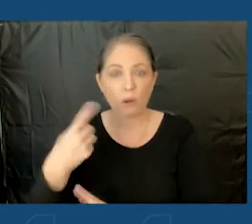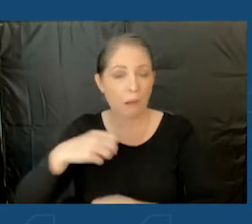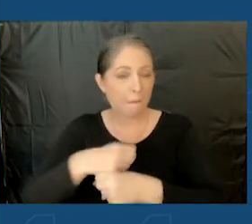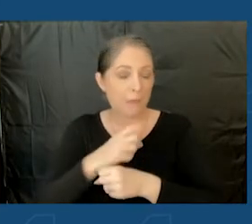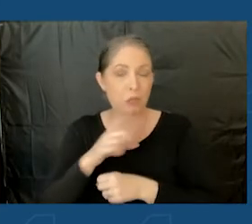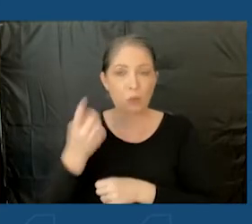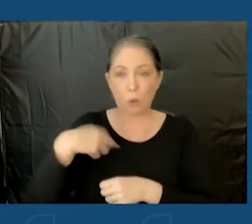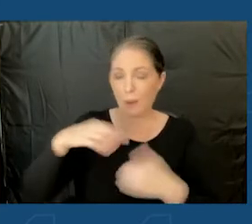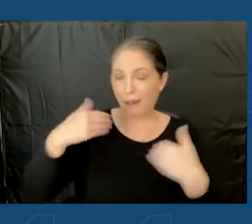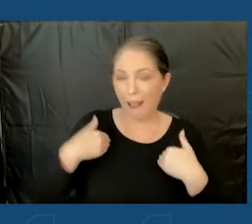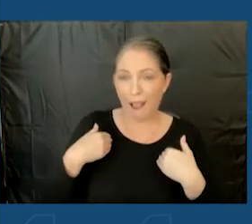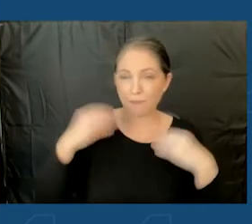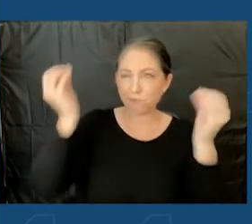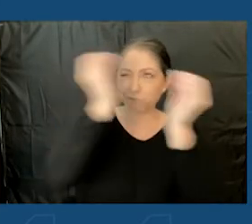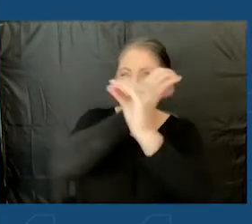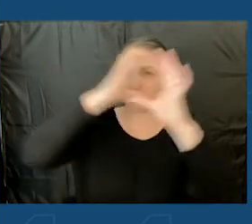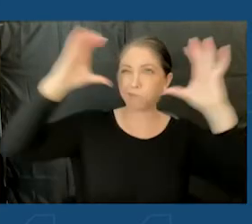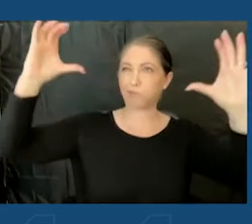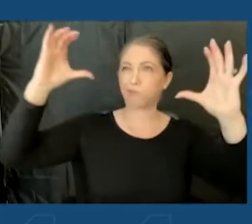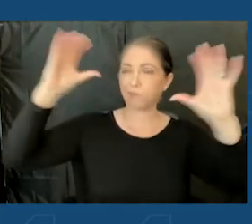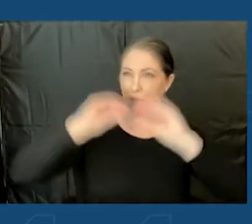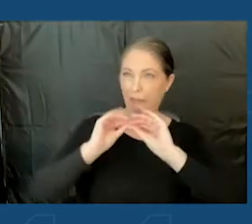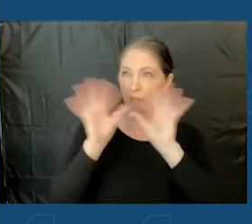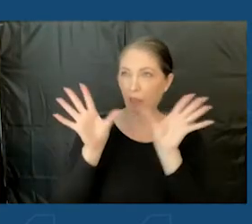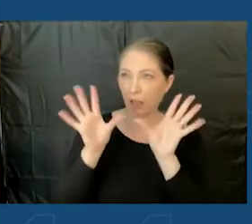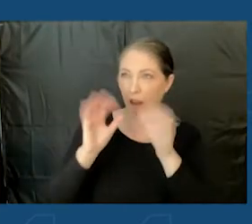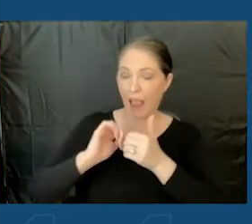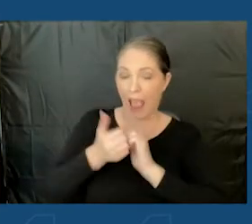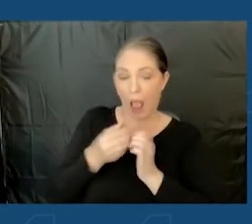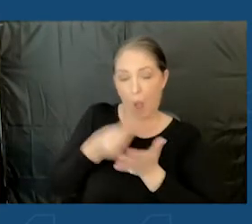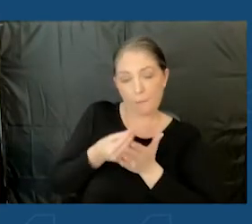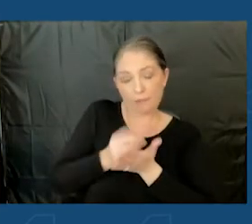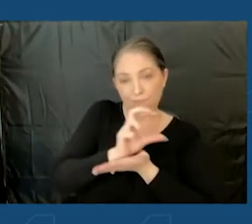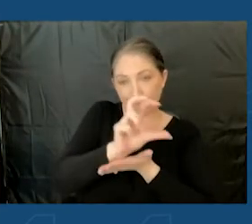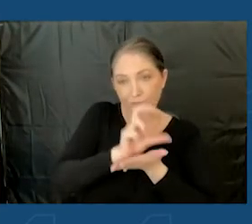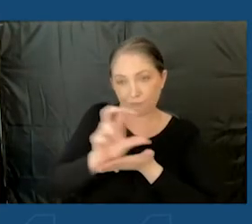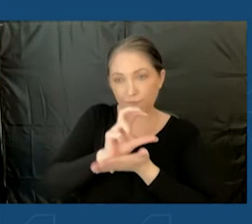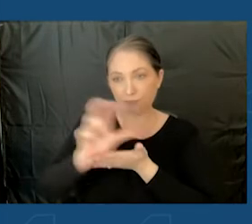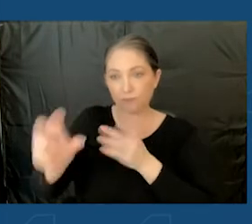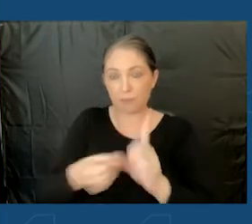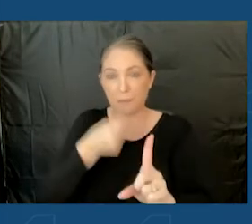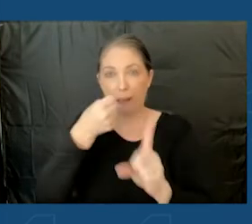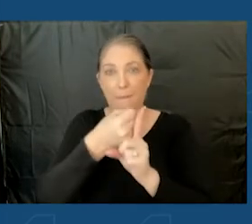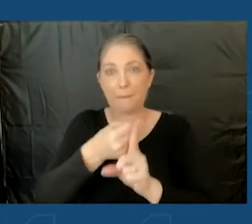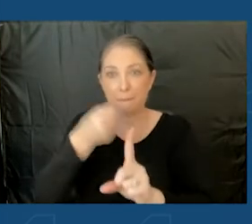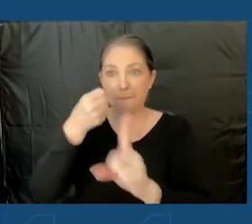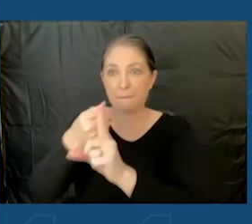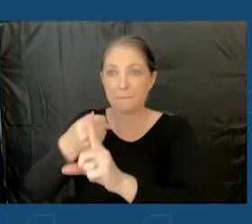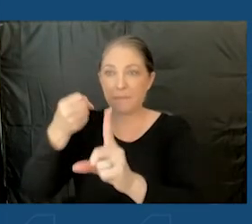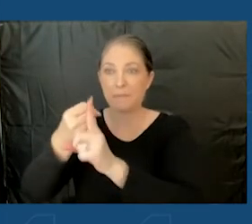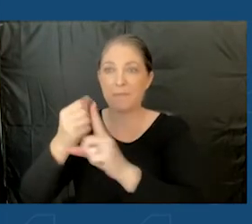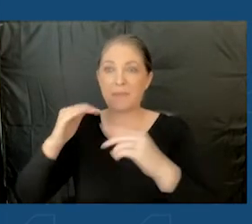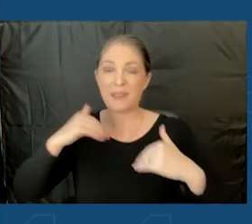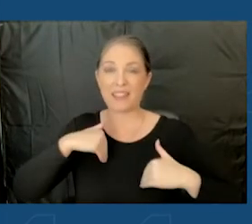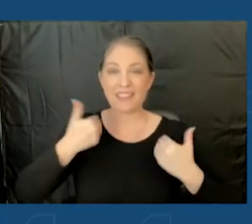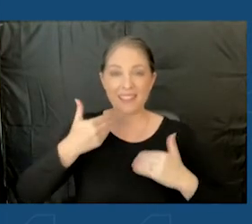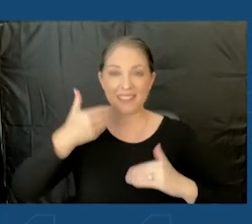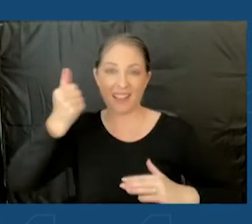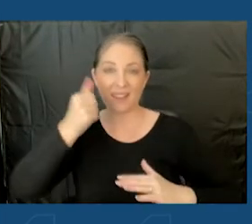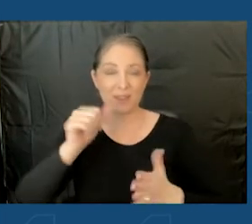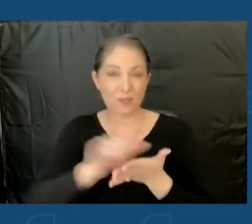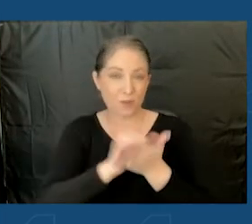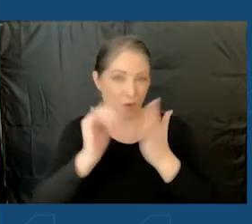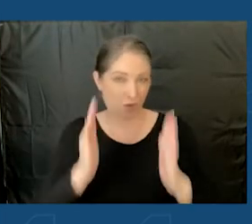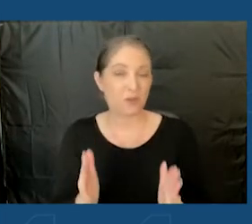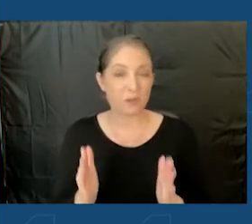picture on how these significant investments are impacting our youngest New Yorkers.